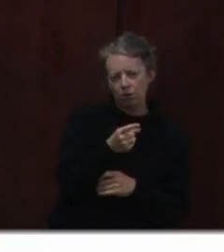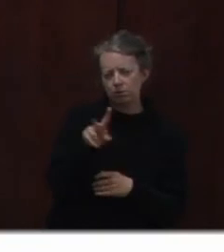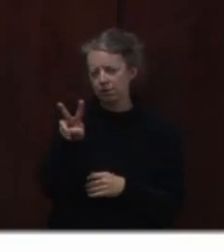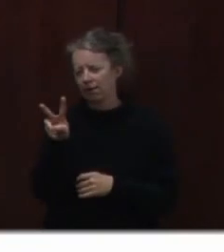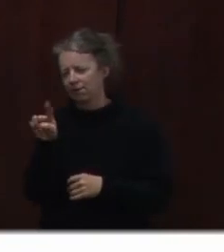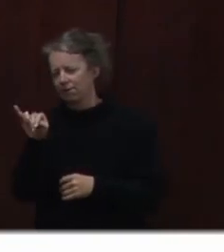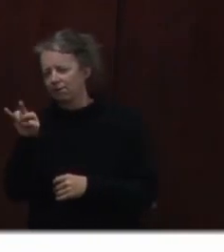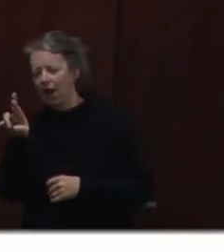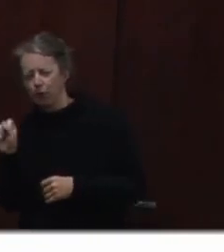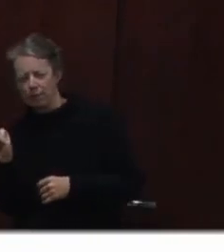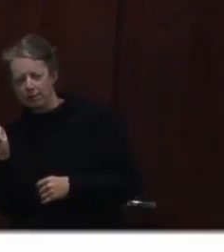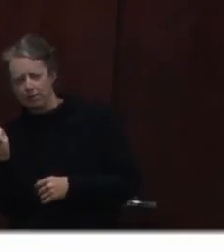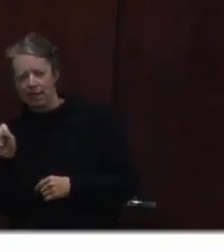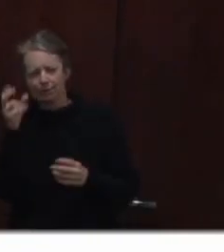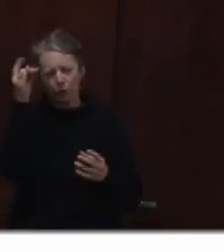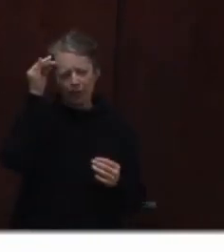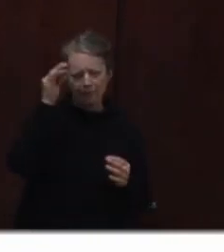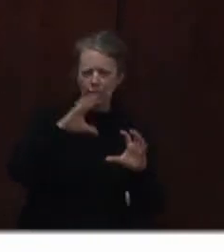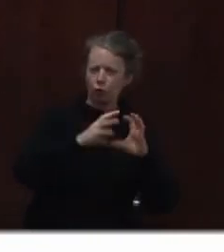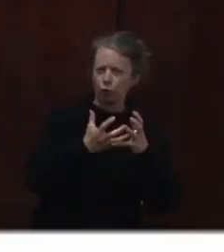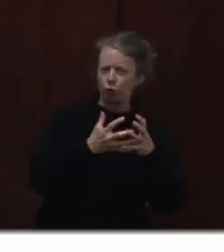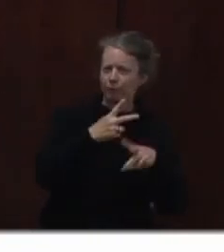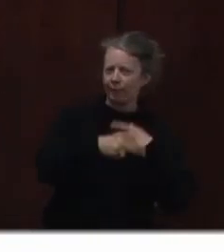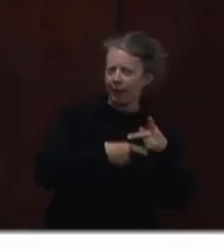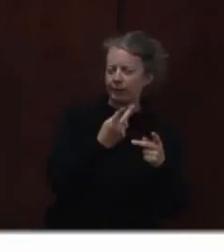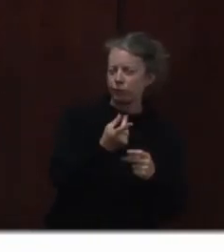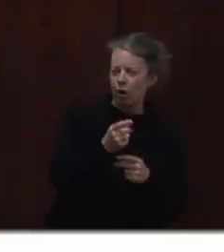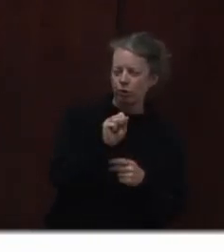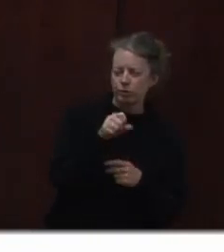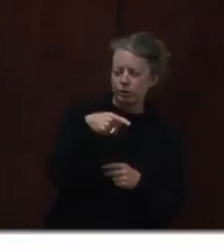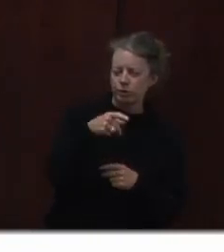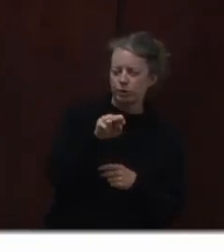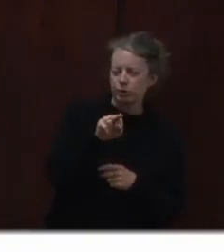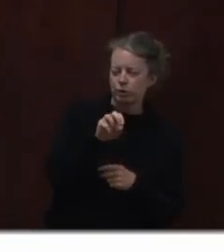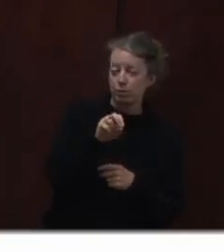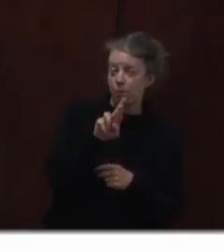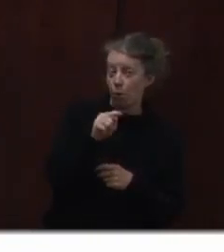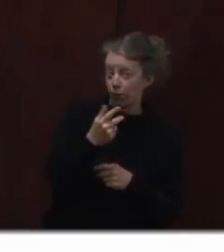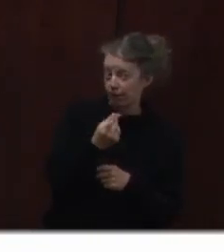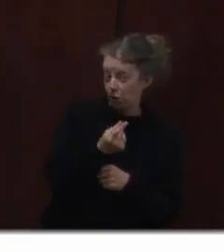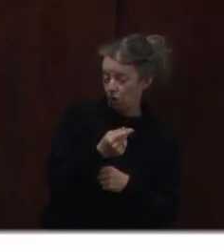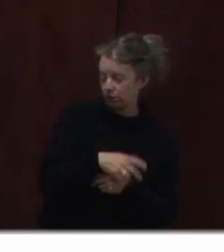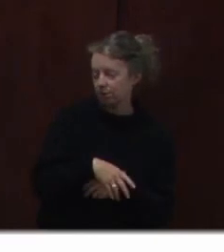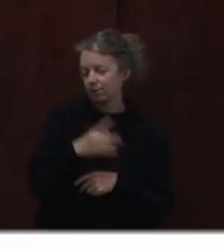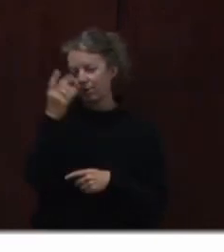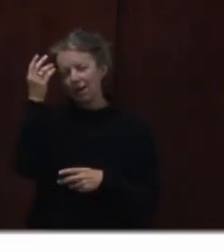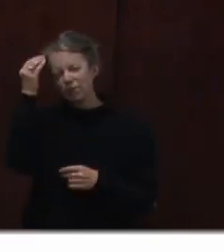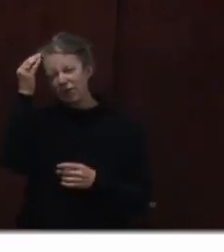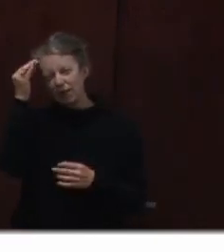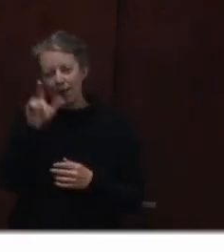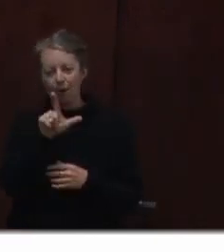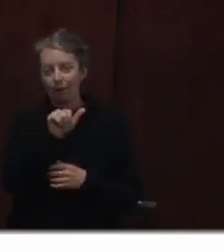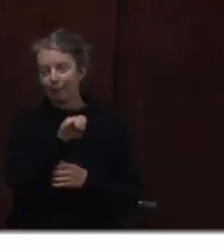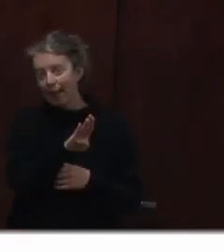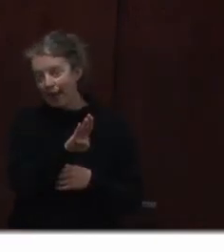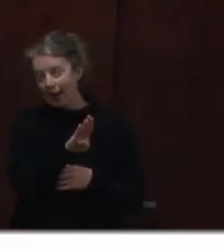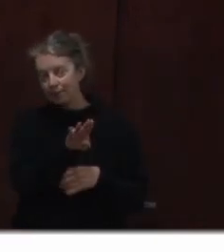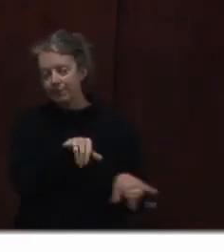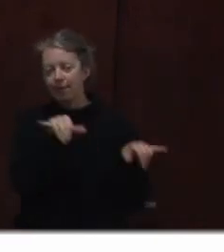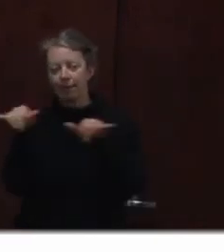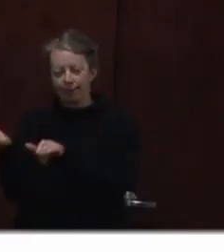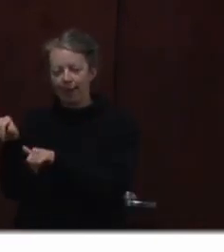equivalent, and the sporting group in dogs being equivalent to the coronaviruses, and Labrador retrievers being equivalent to